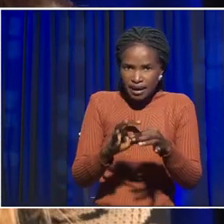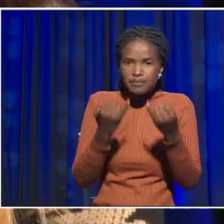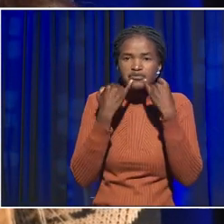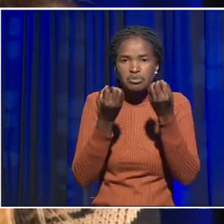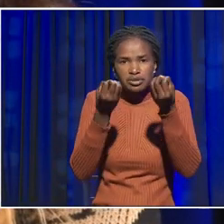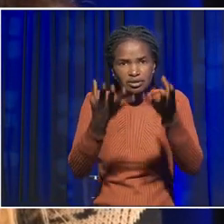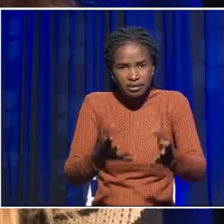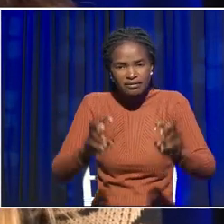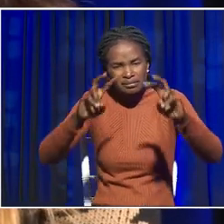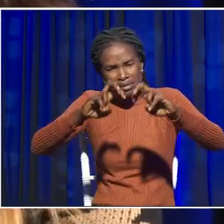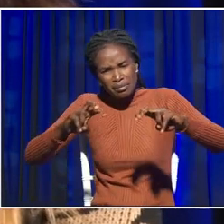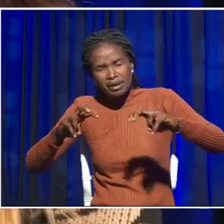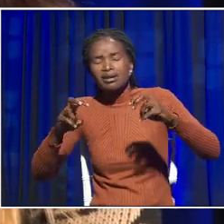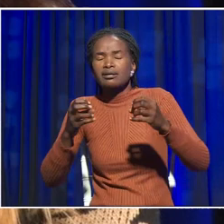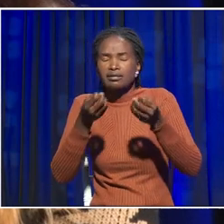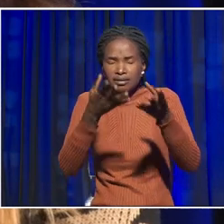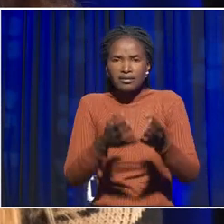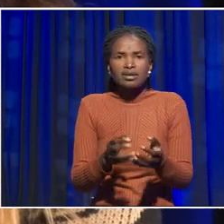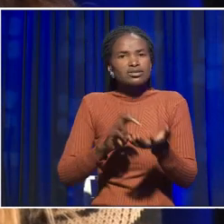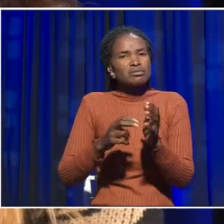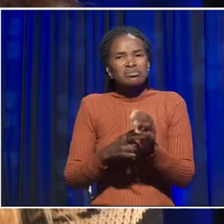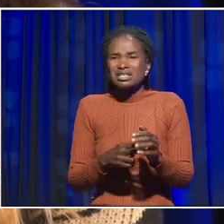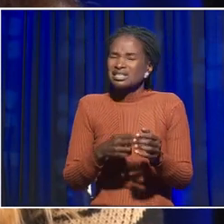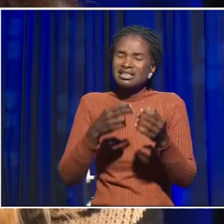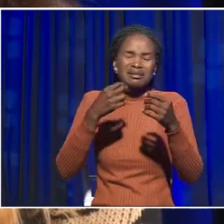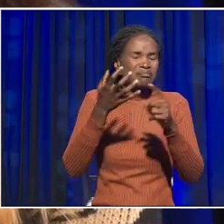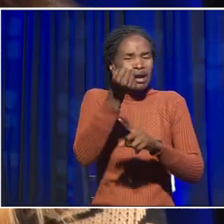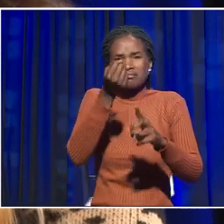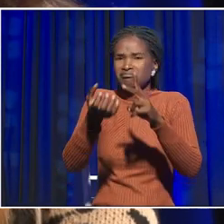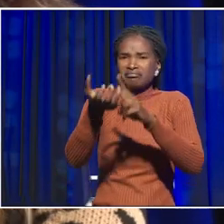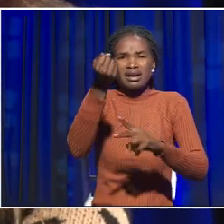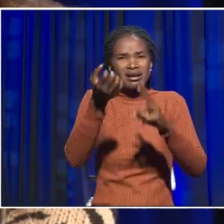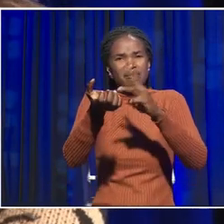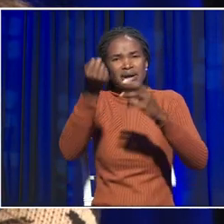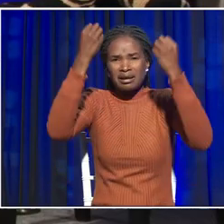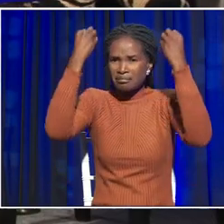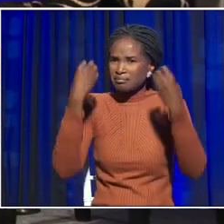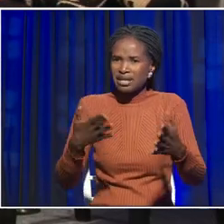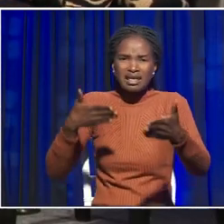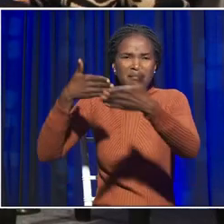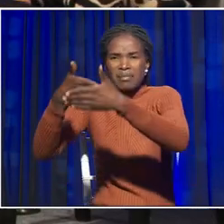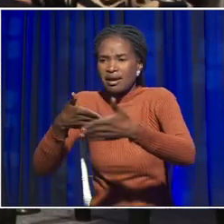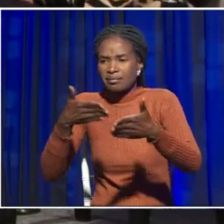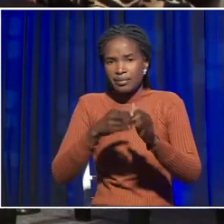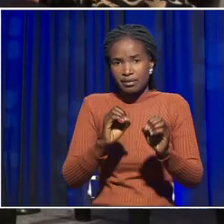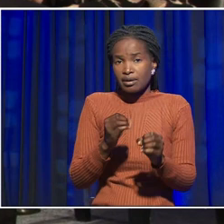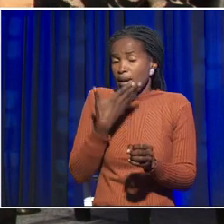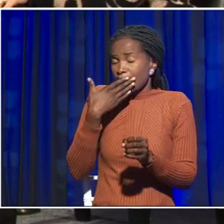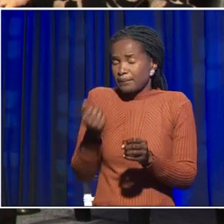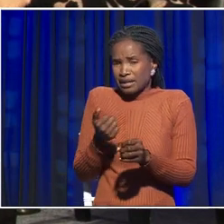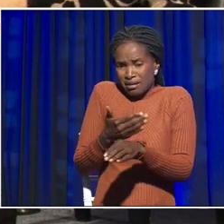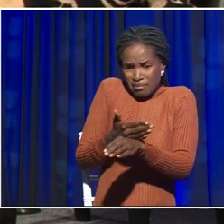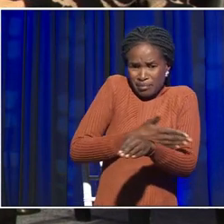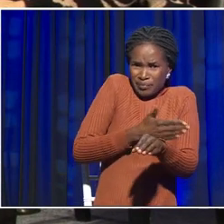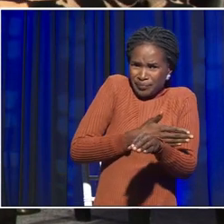analytics, and so forth. So to be honest with you, there's no limit. It's limitless. And probably the earlier